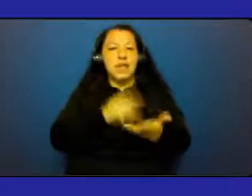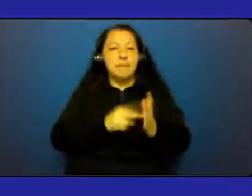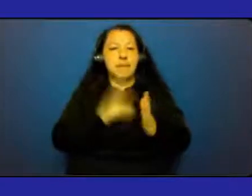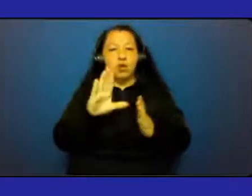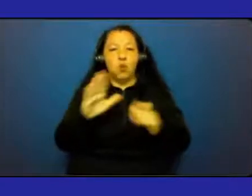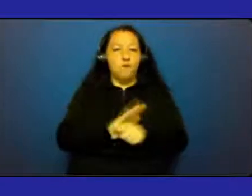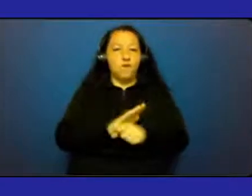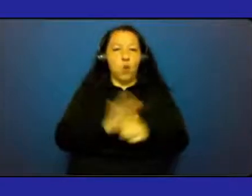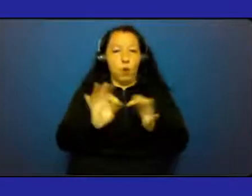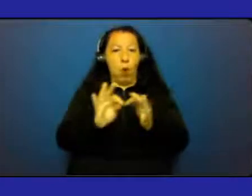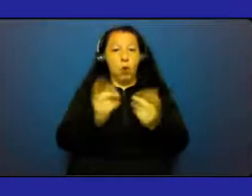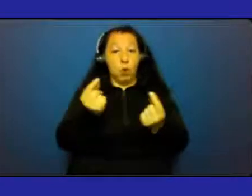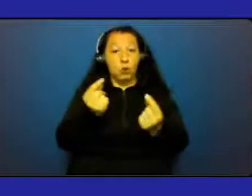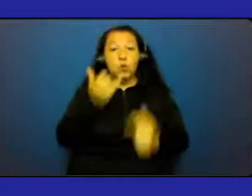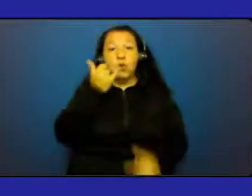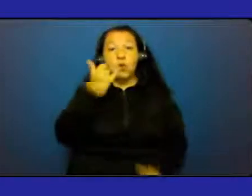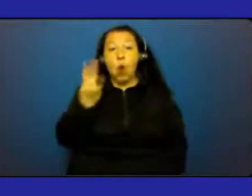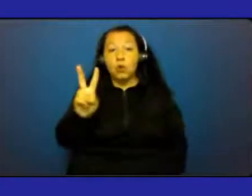calling